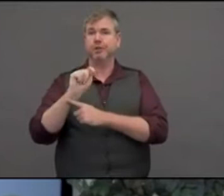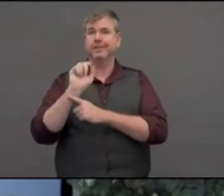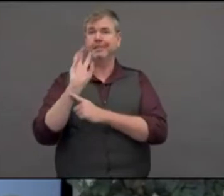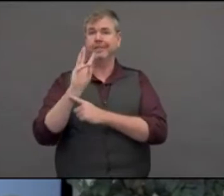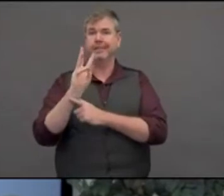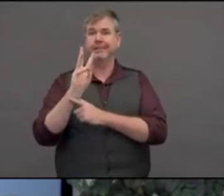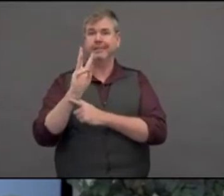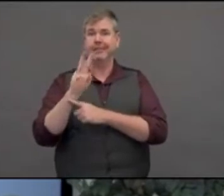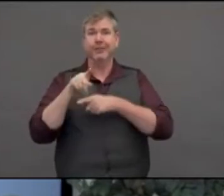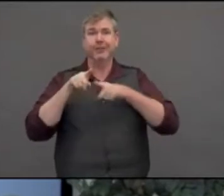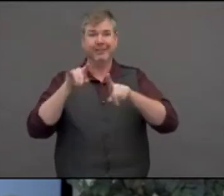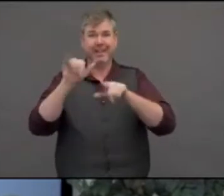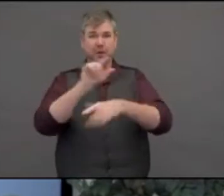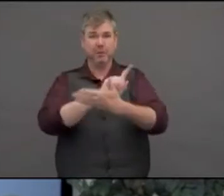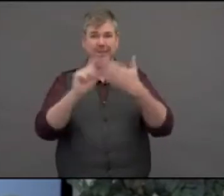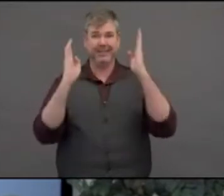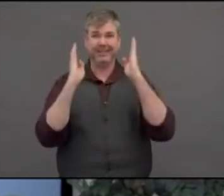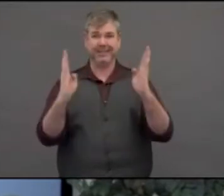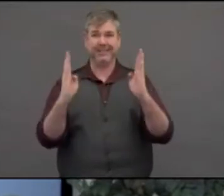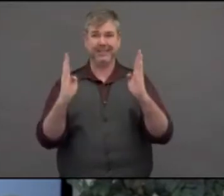Kaiser Permanente conducted